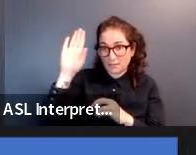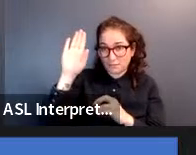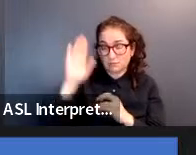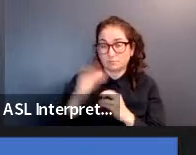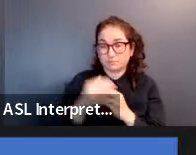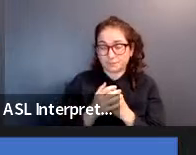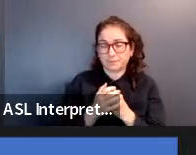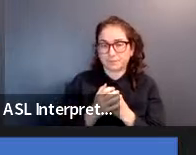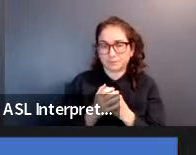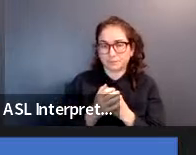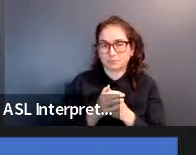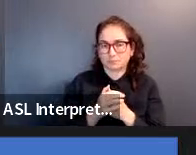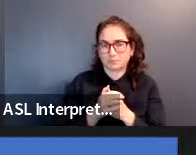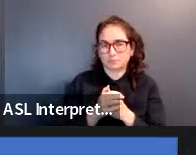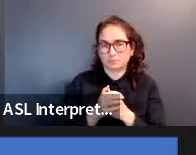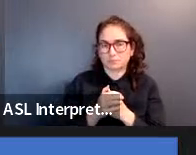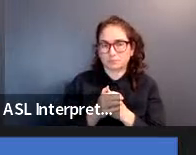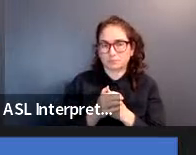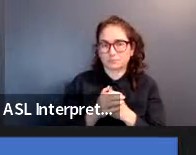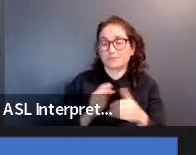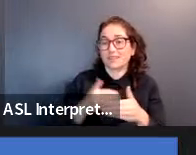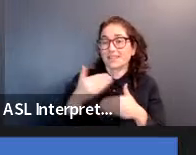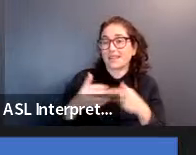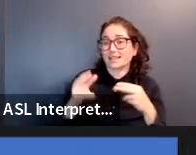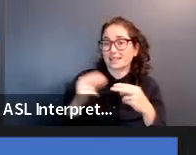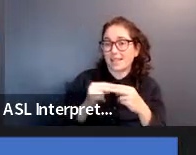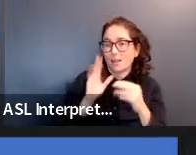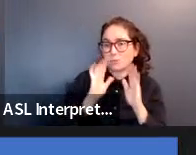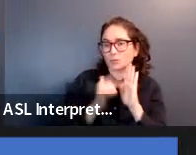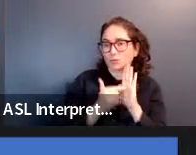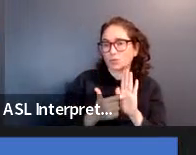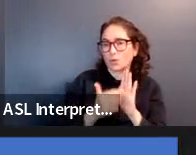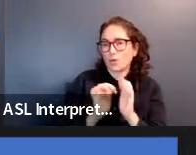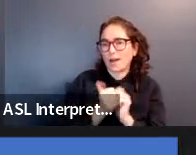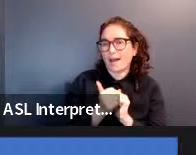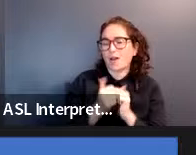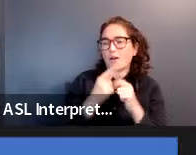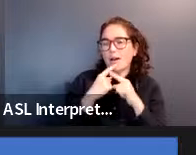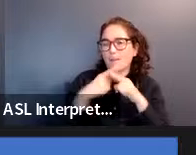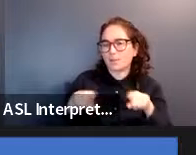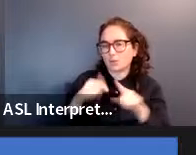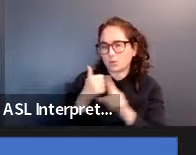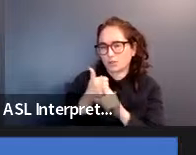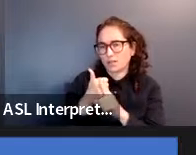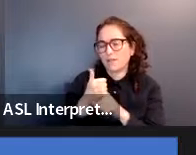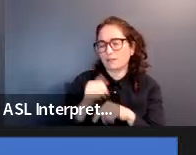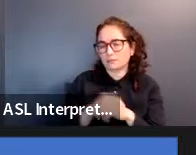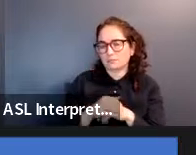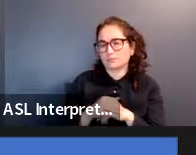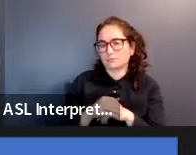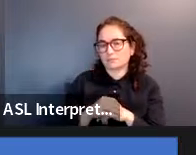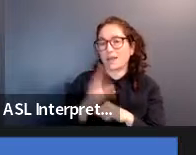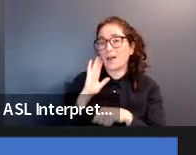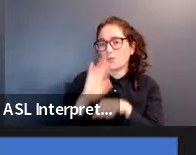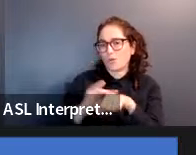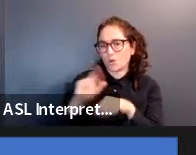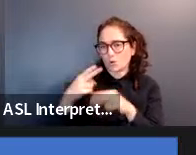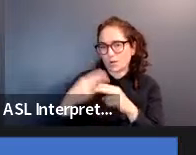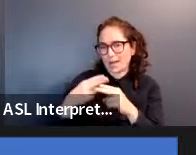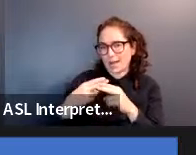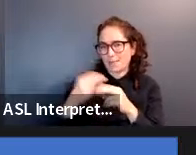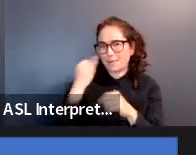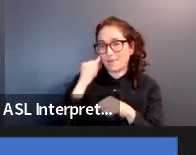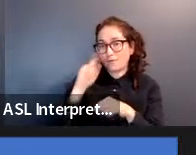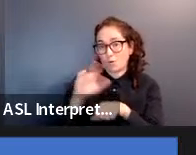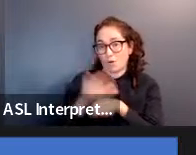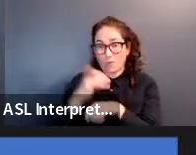then we will show on the next slide how you can unmute yourself. I will call you your name if you are by